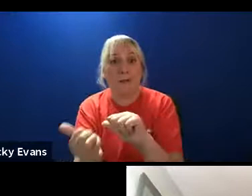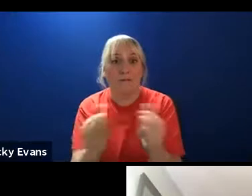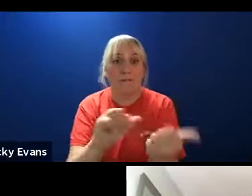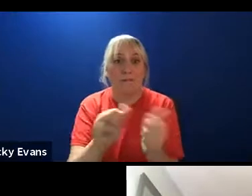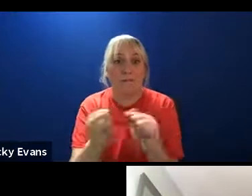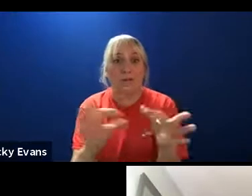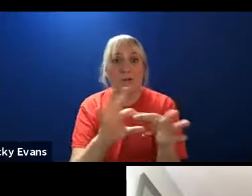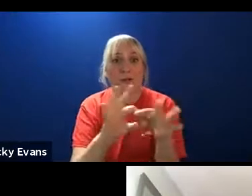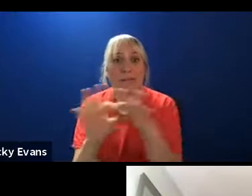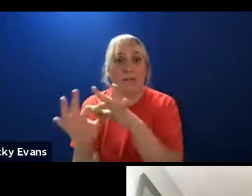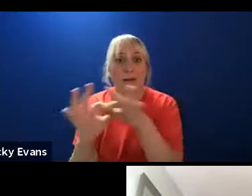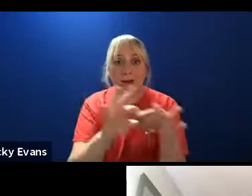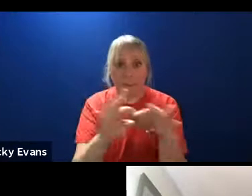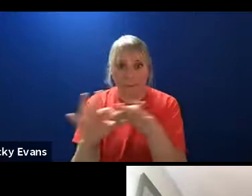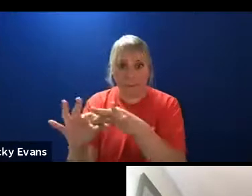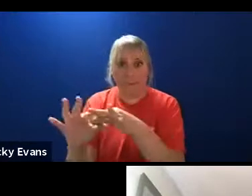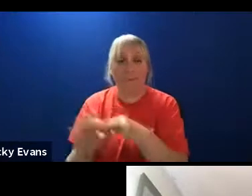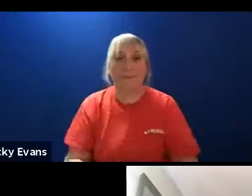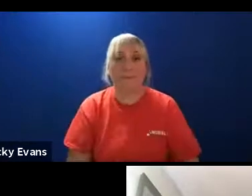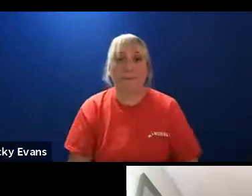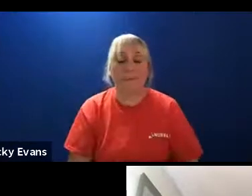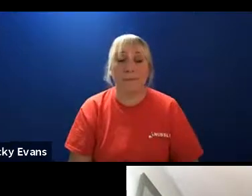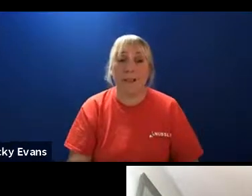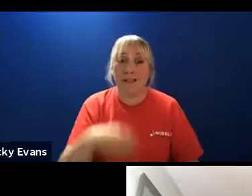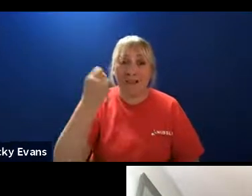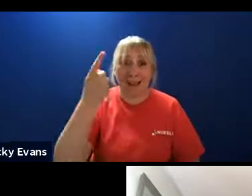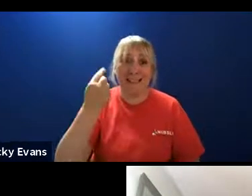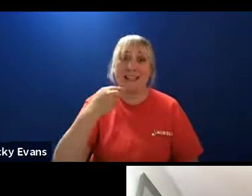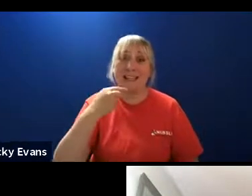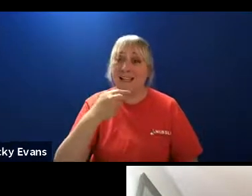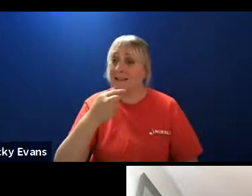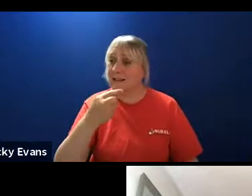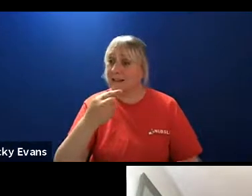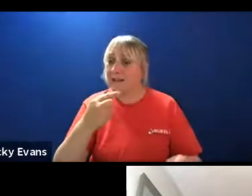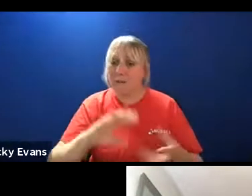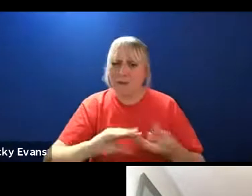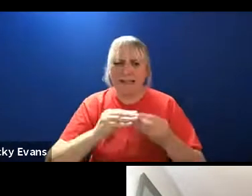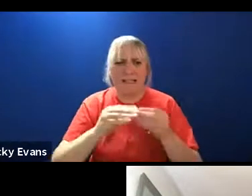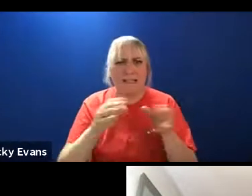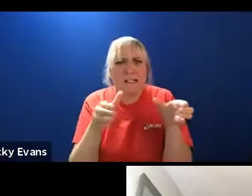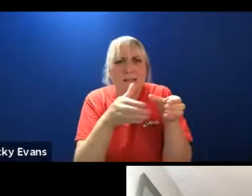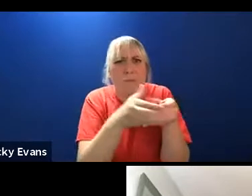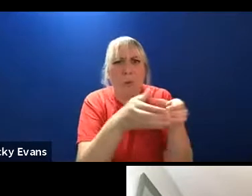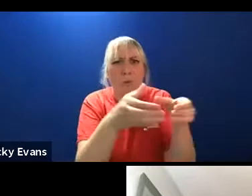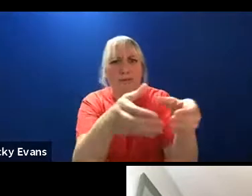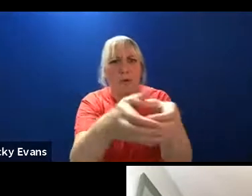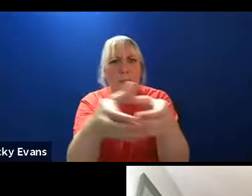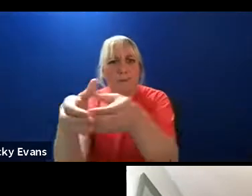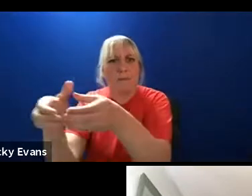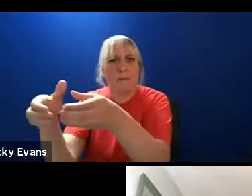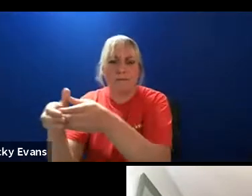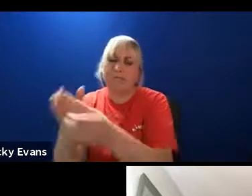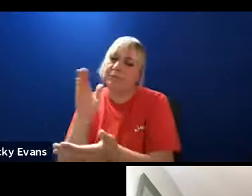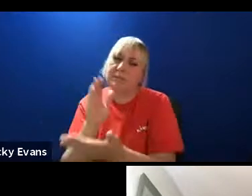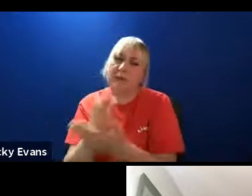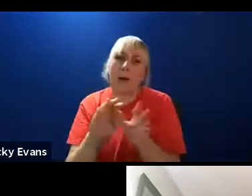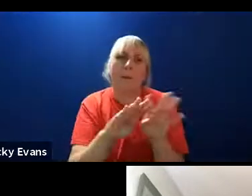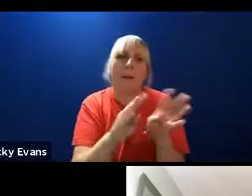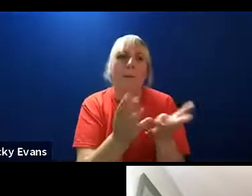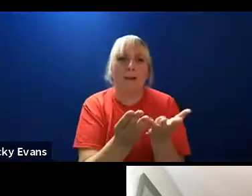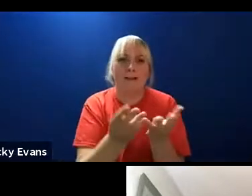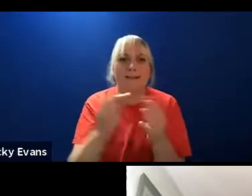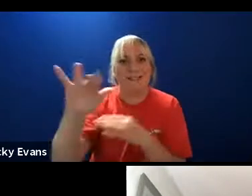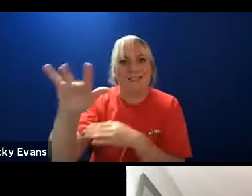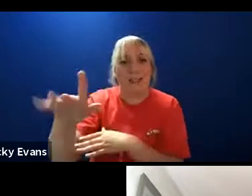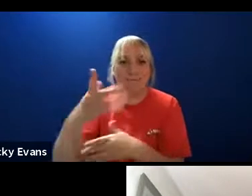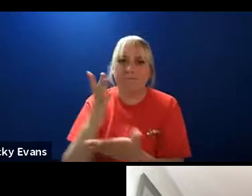that idea of being able to disperse and to create smaller bubbles would be quite possible. So the intention is to go